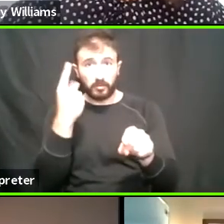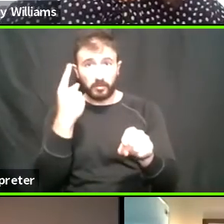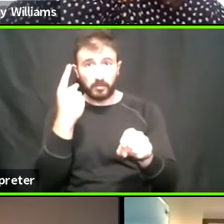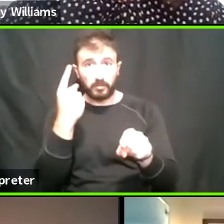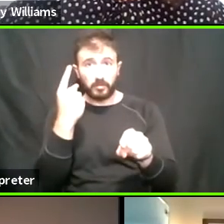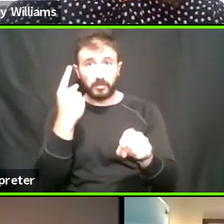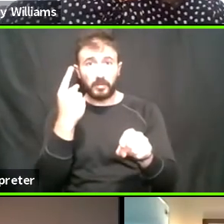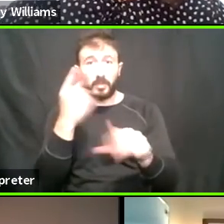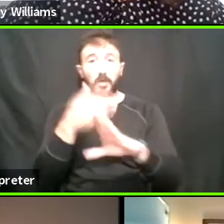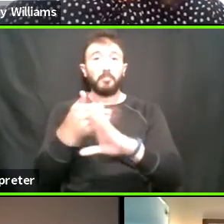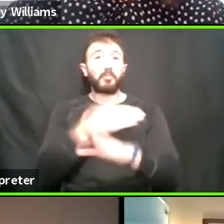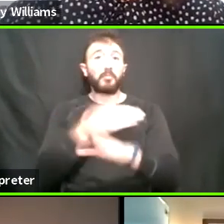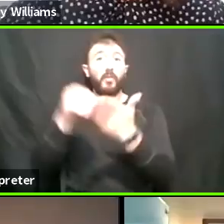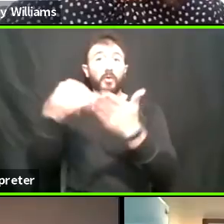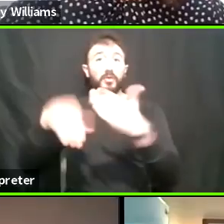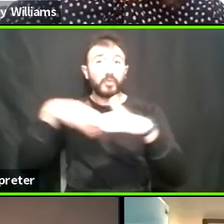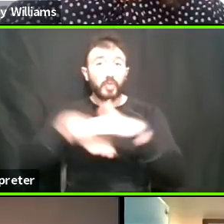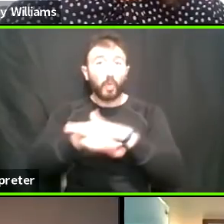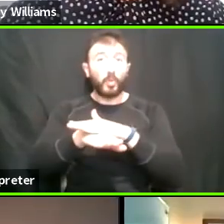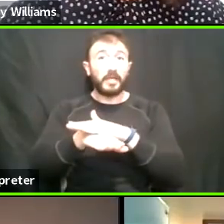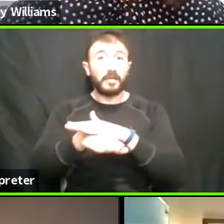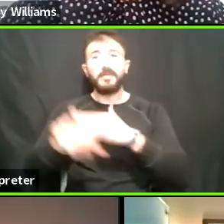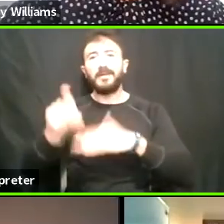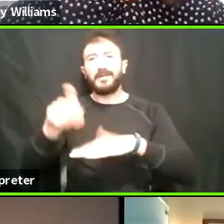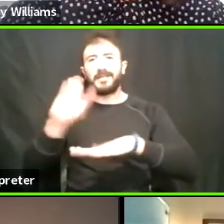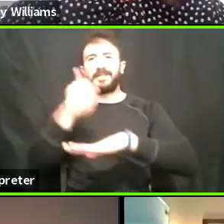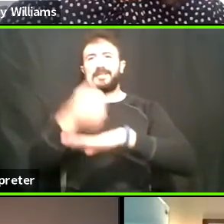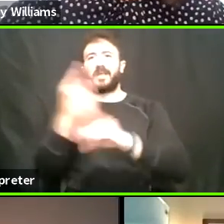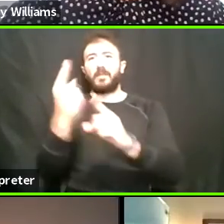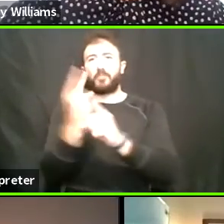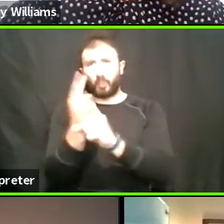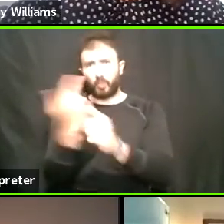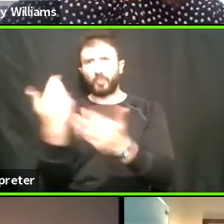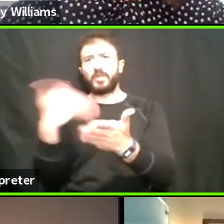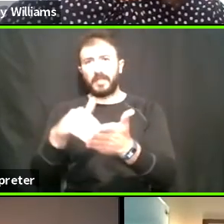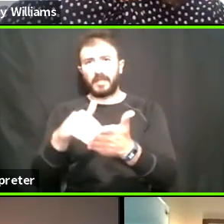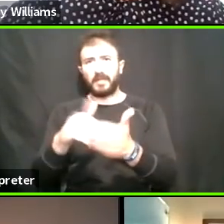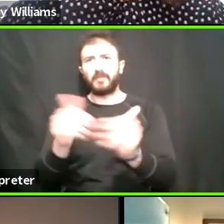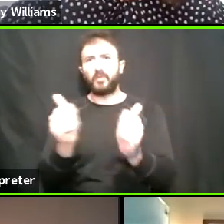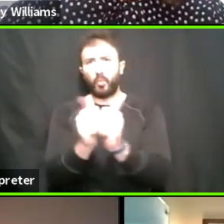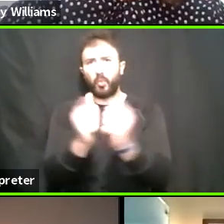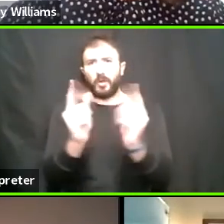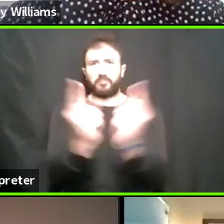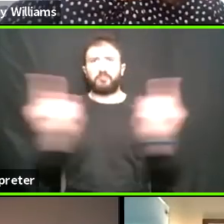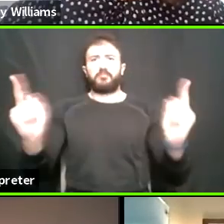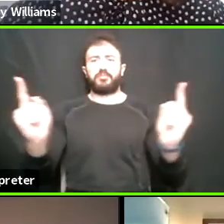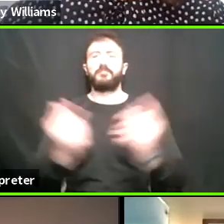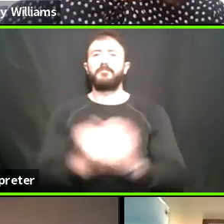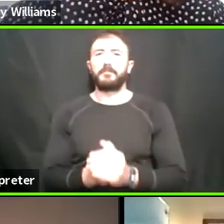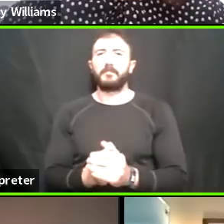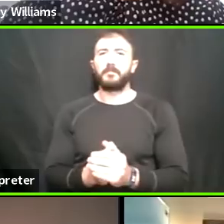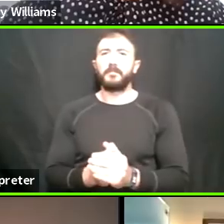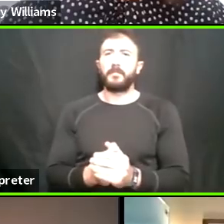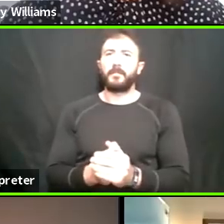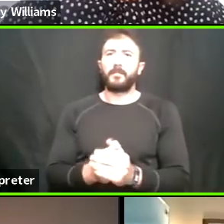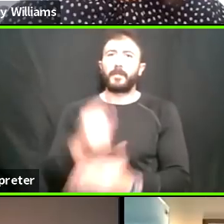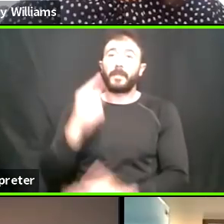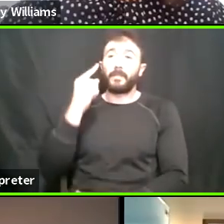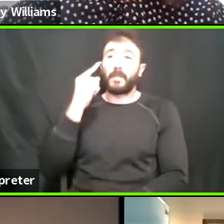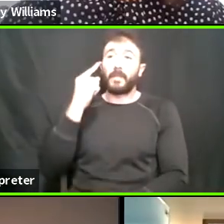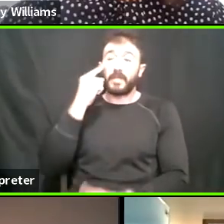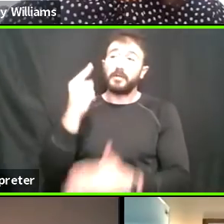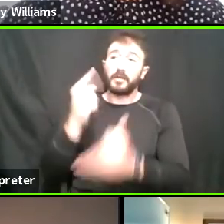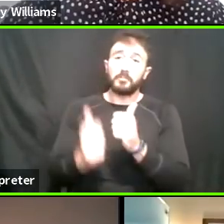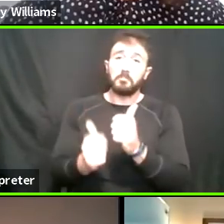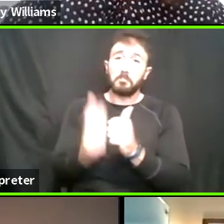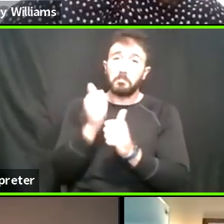students occupy it. So, very good. Well, I think those are the kind of